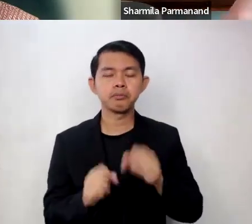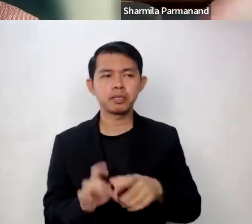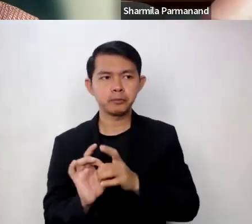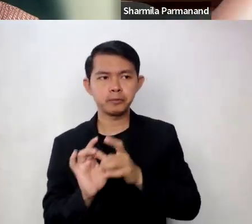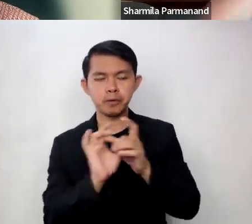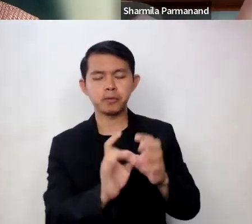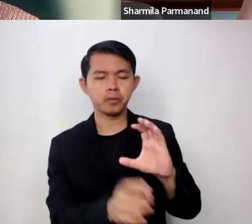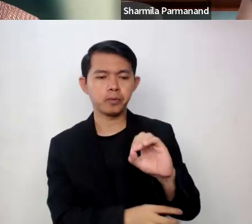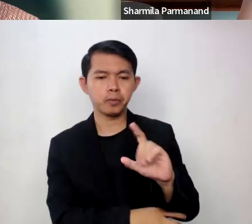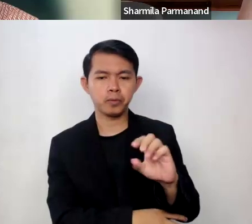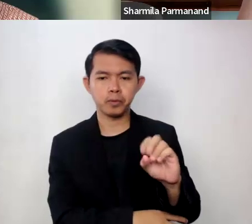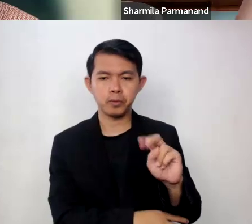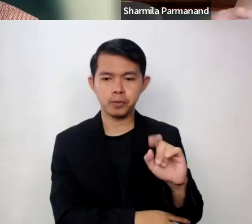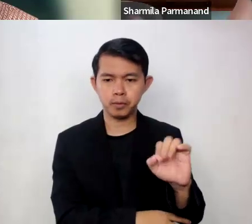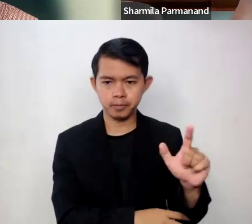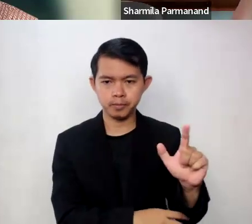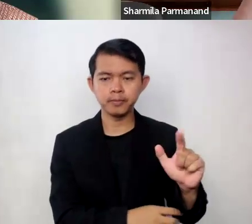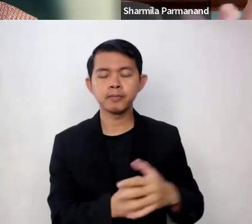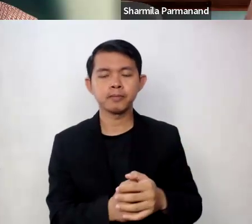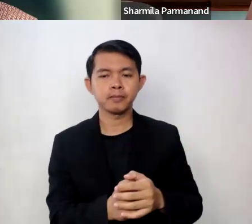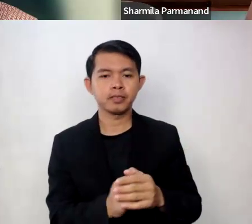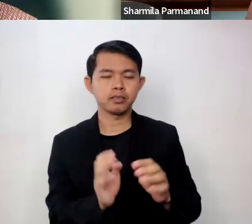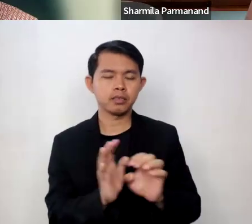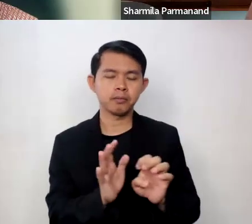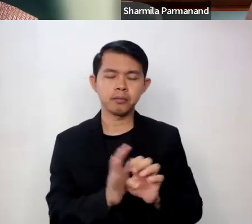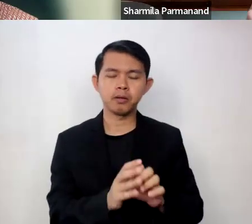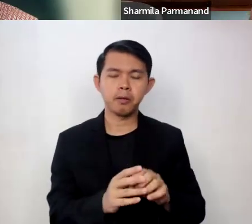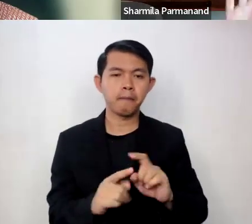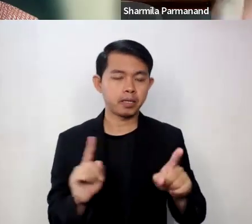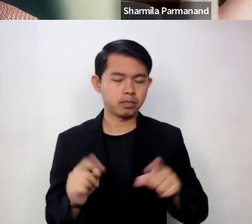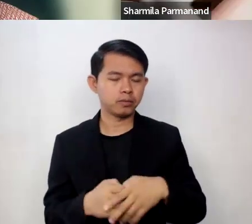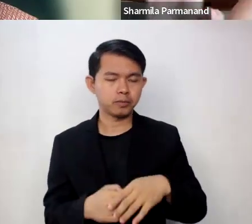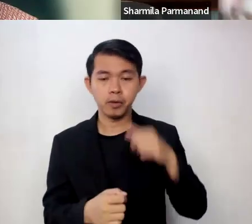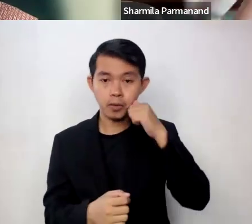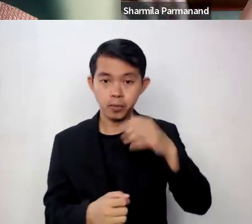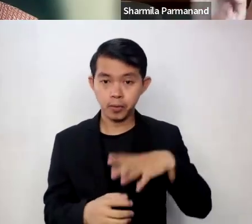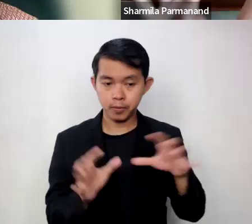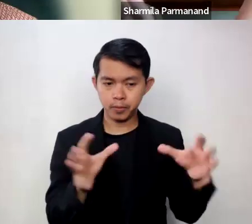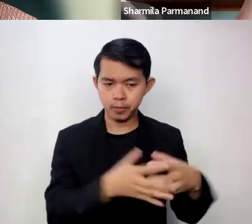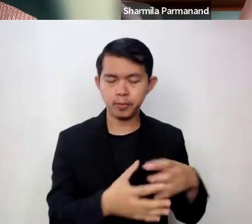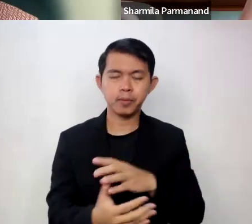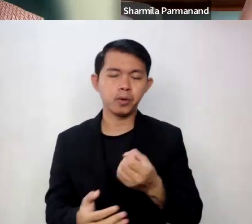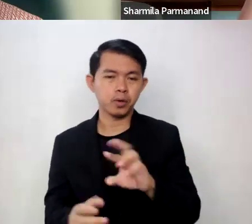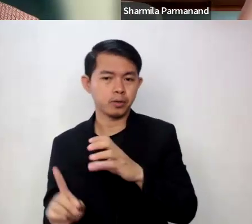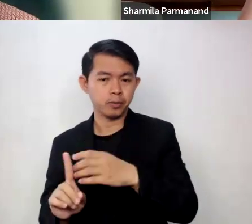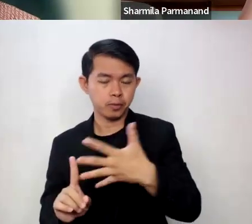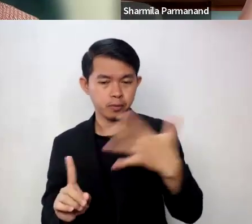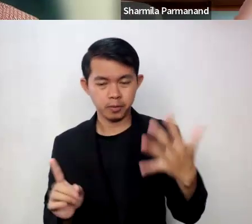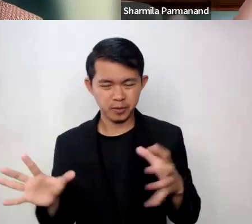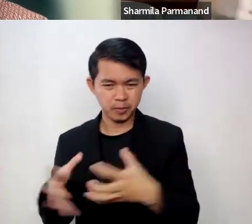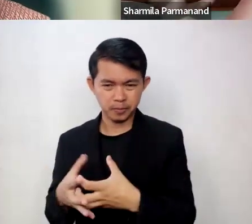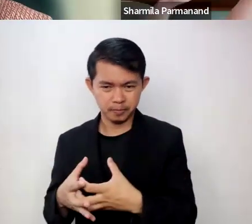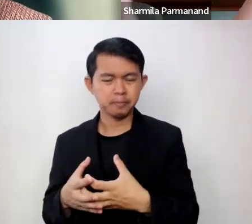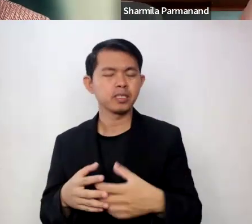So in the realm of feminist organizing or LGBT organizing, kind of pushing back against those boxes, pushing